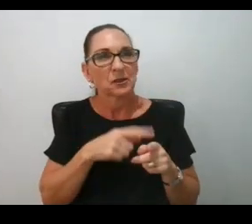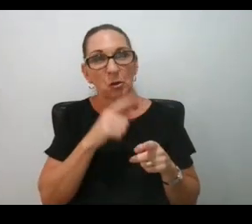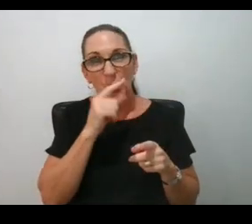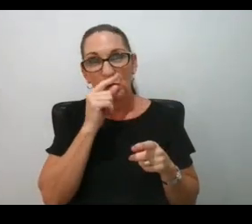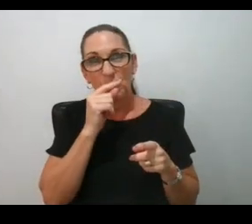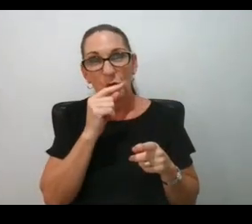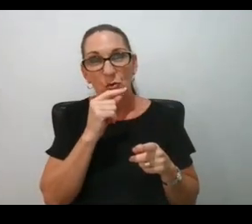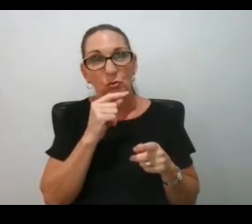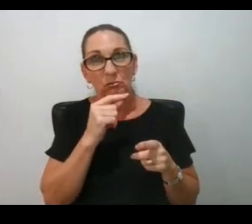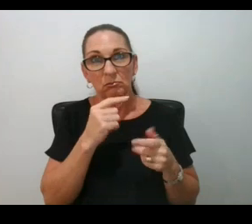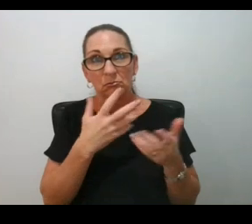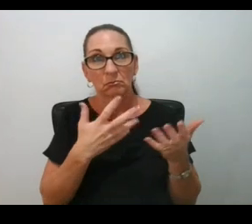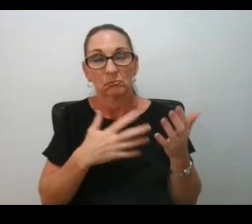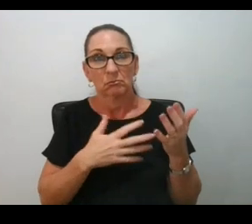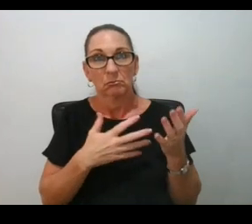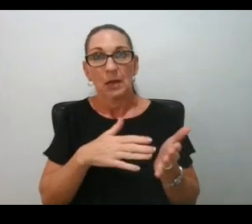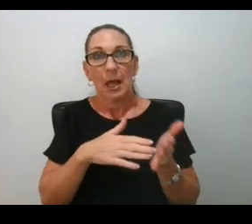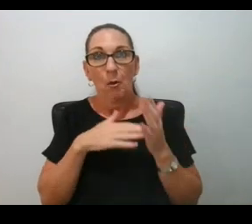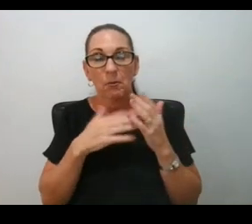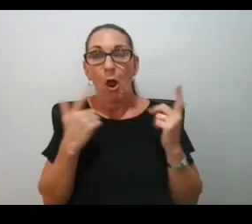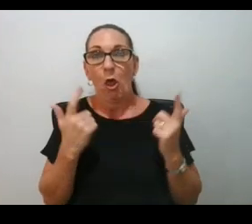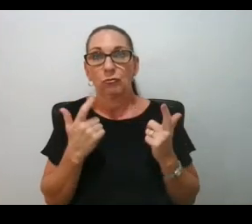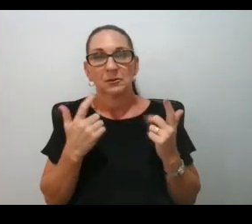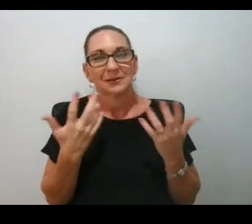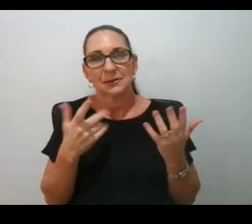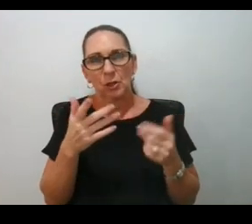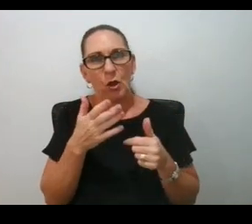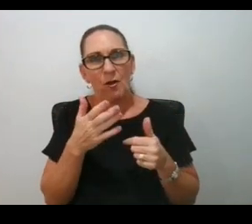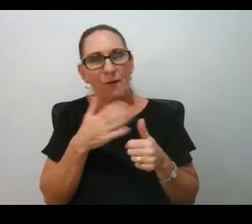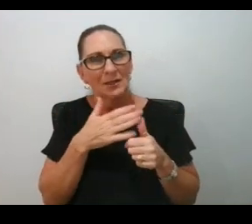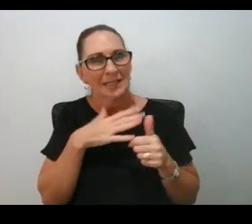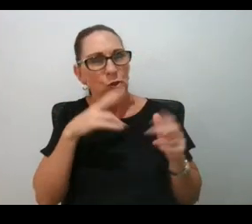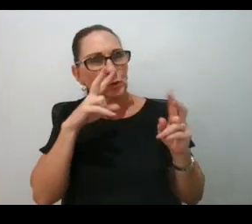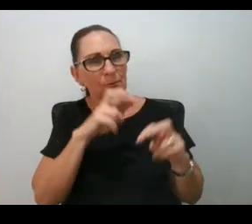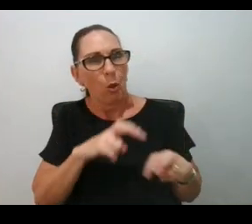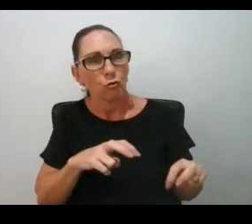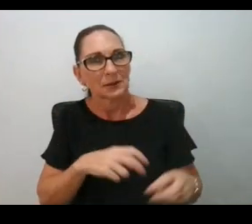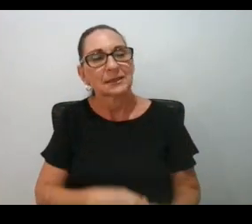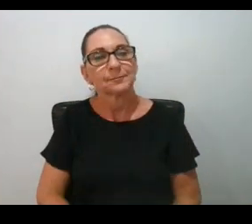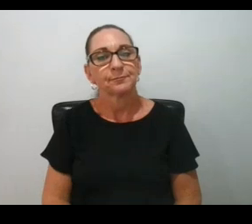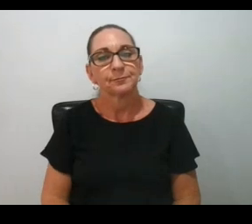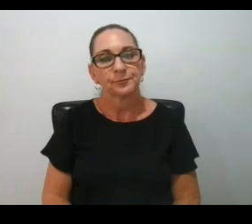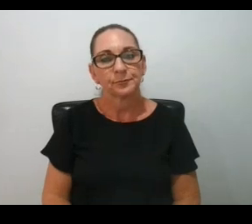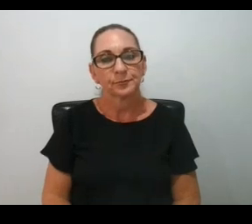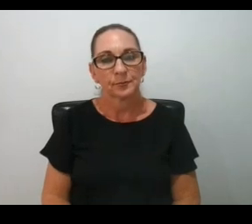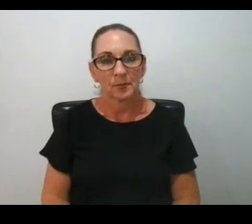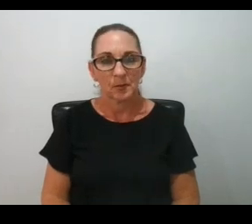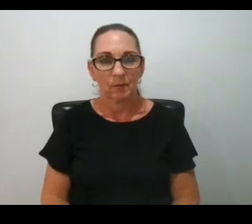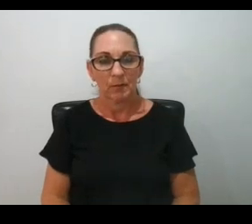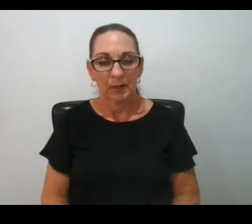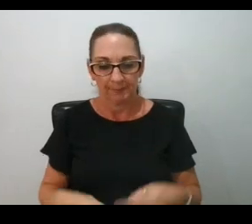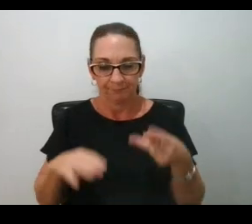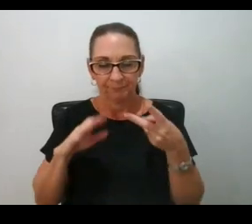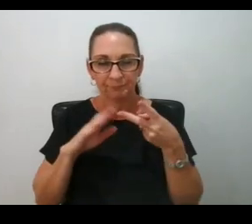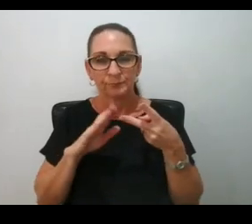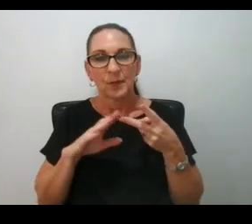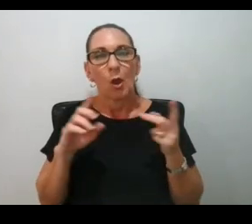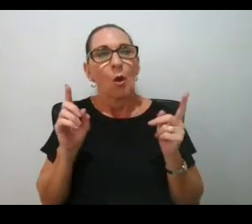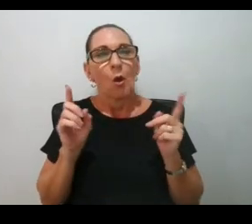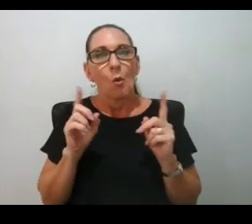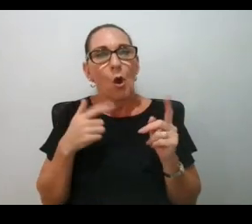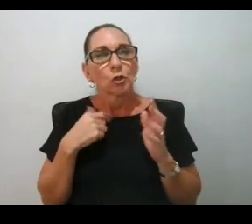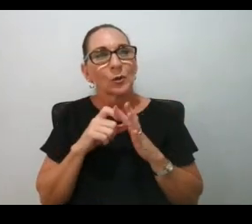entirely. But you've got to explore it. Of course. The second thing then is, what do we do and what